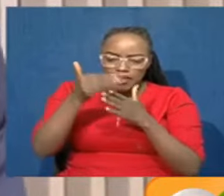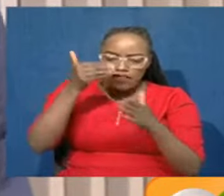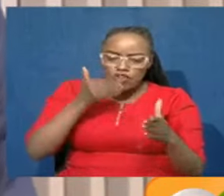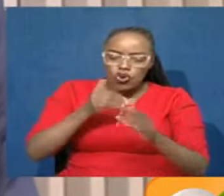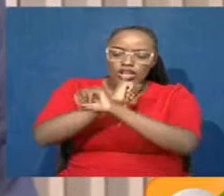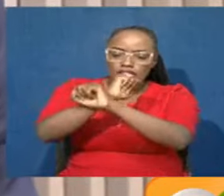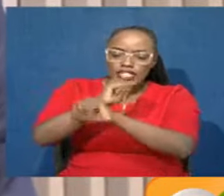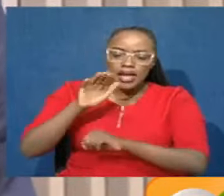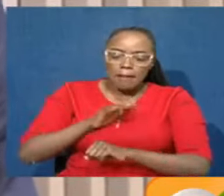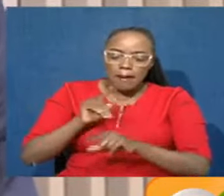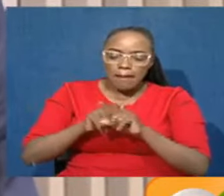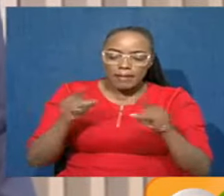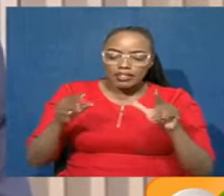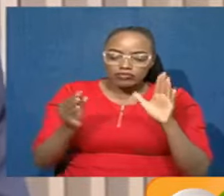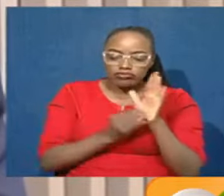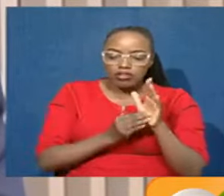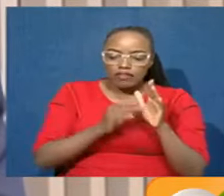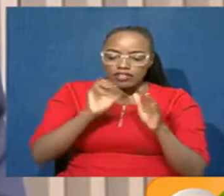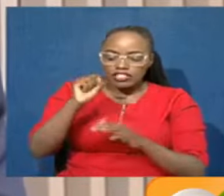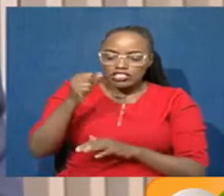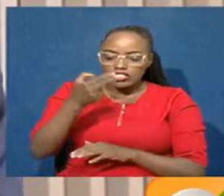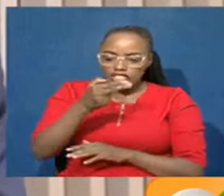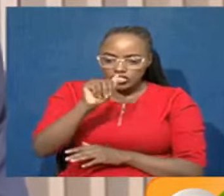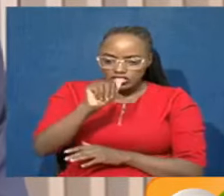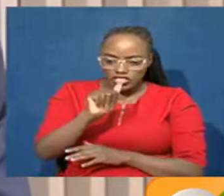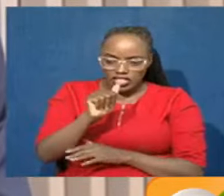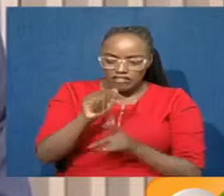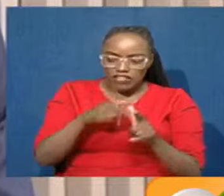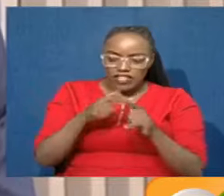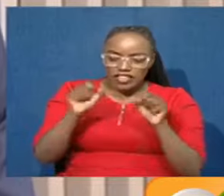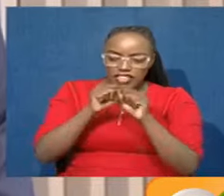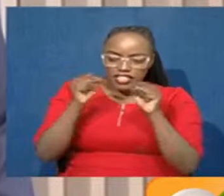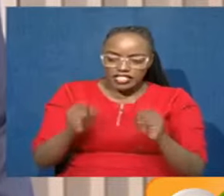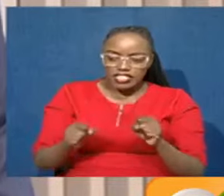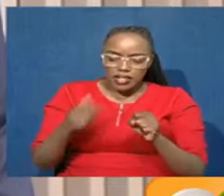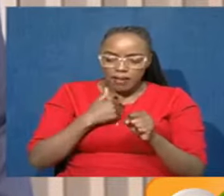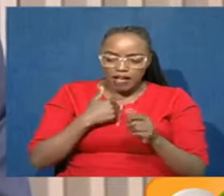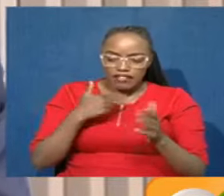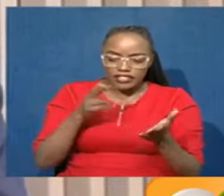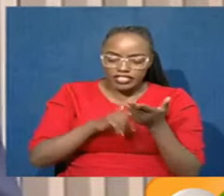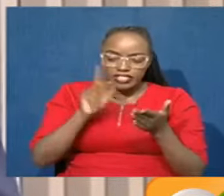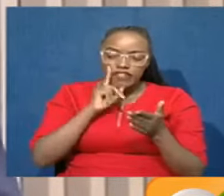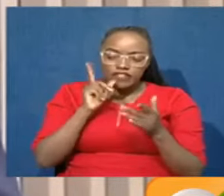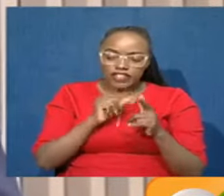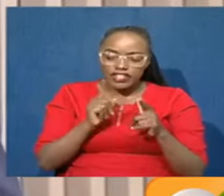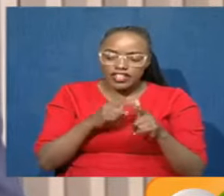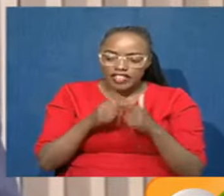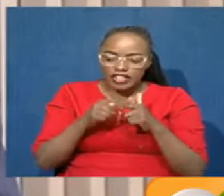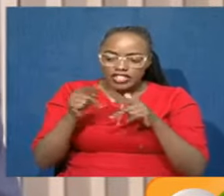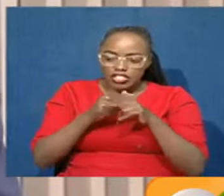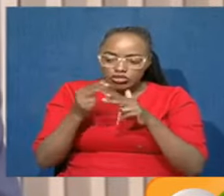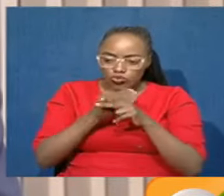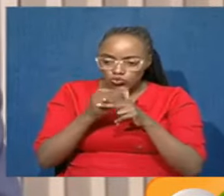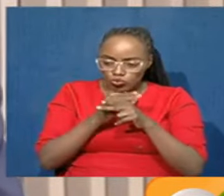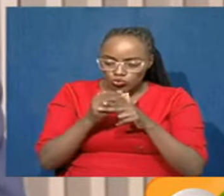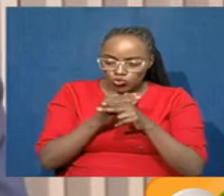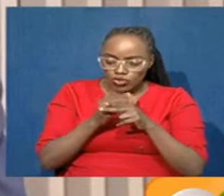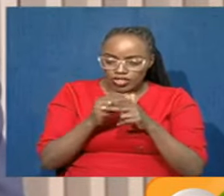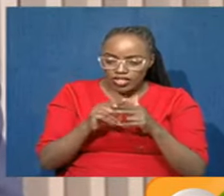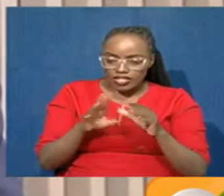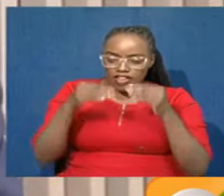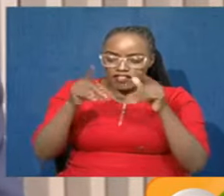Mama, but now they're under SHA. Mm-hmm. So the system automatically registers them. And as soon as they deliver, in